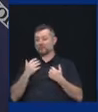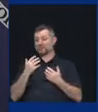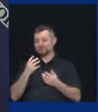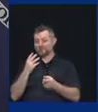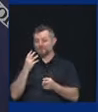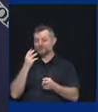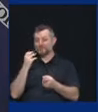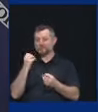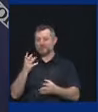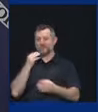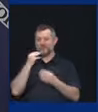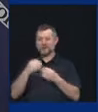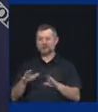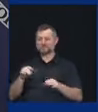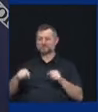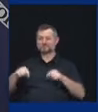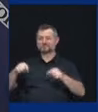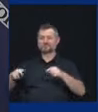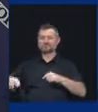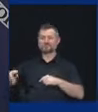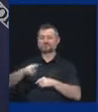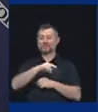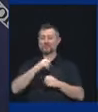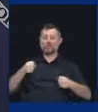who are throwing rocks.